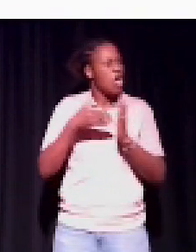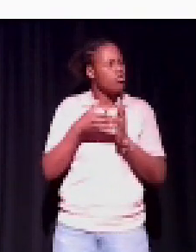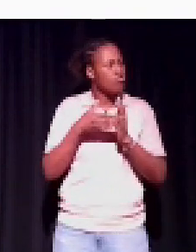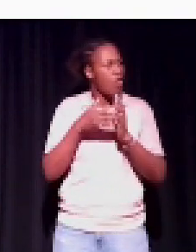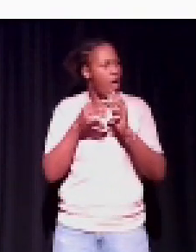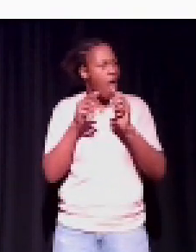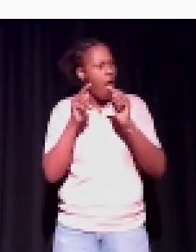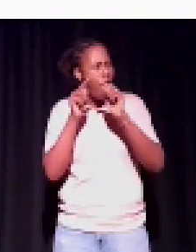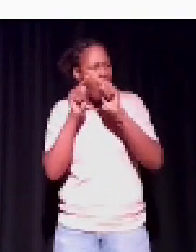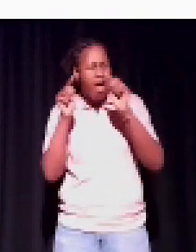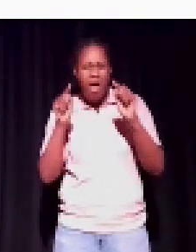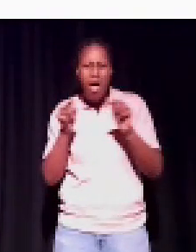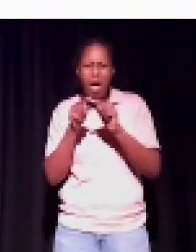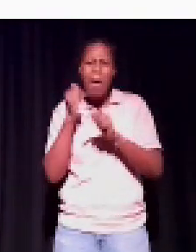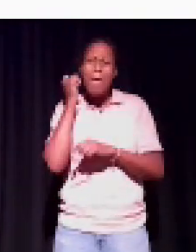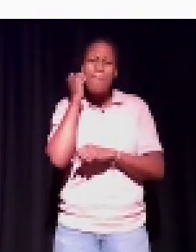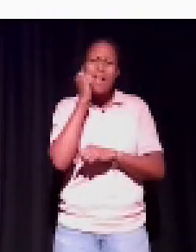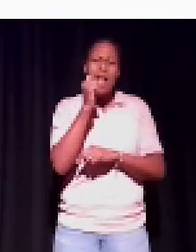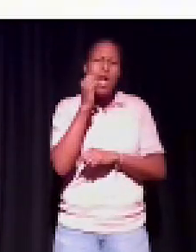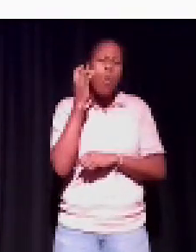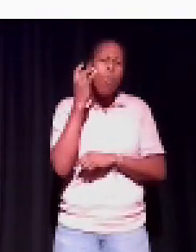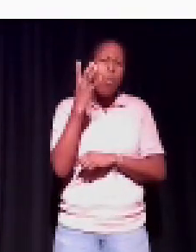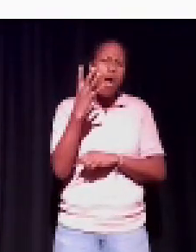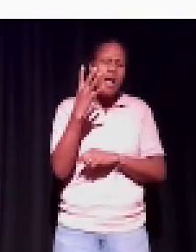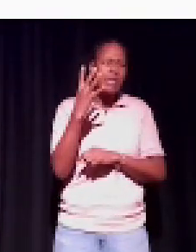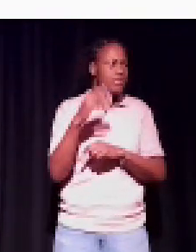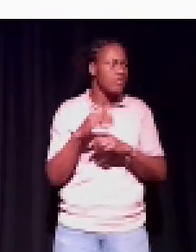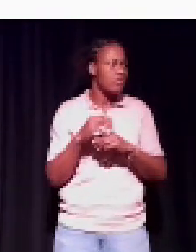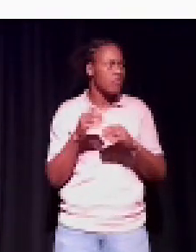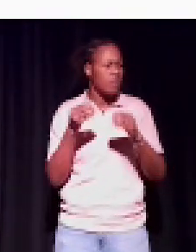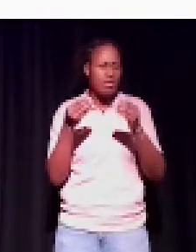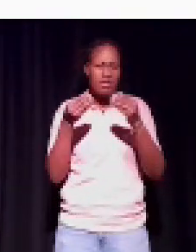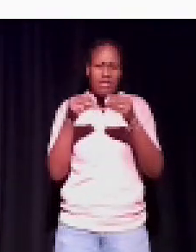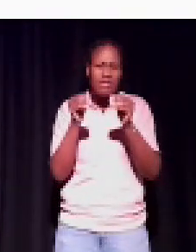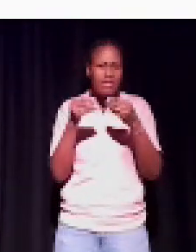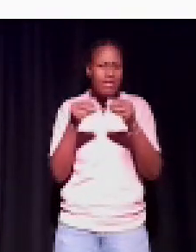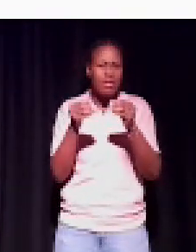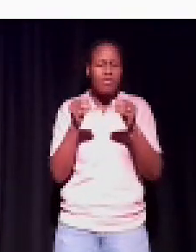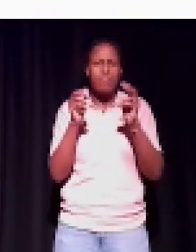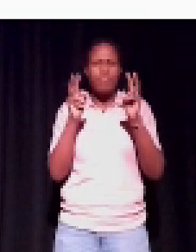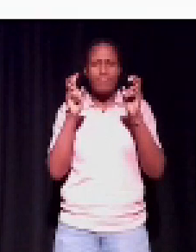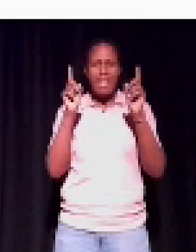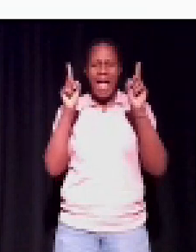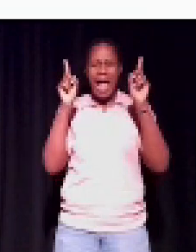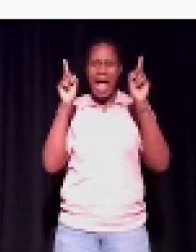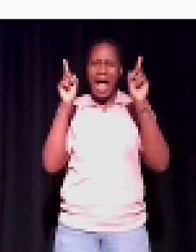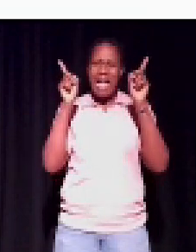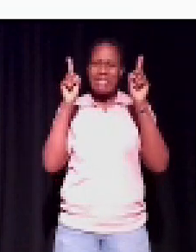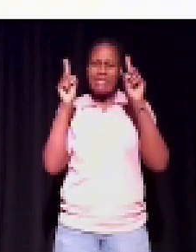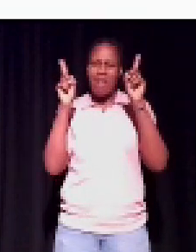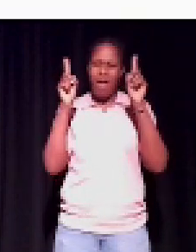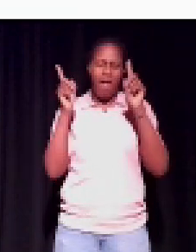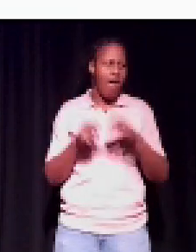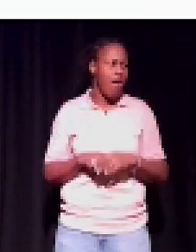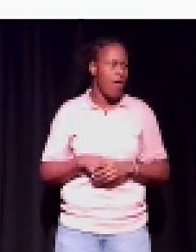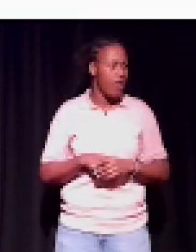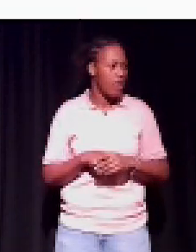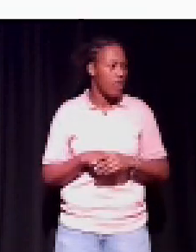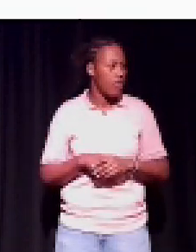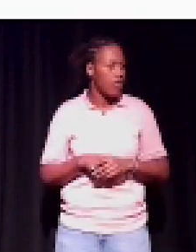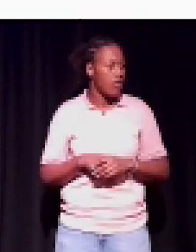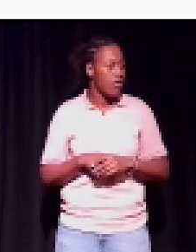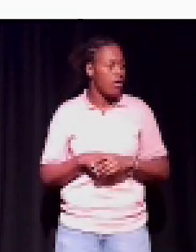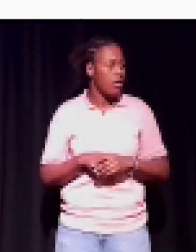see, a little rectangle of black and white card. That's actually an antenna that this comes with. So if you do want to